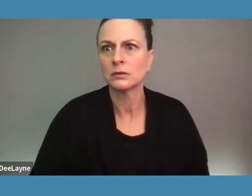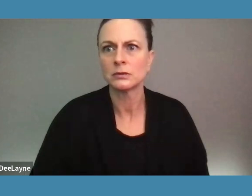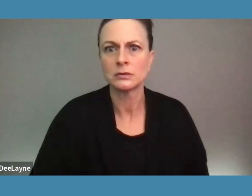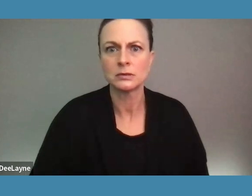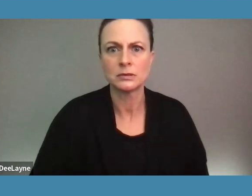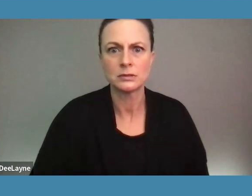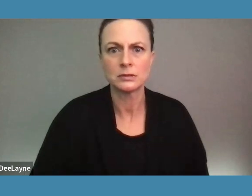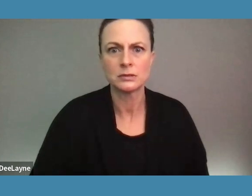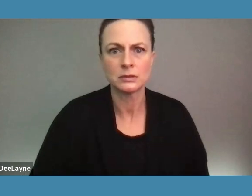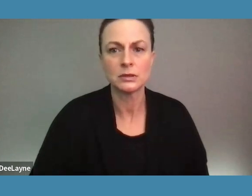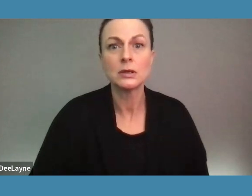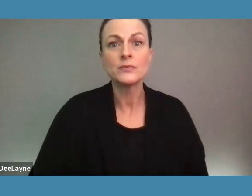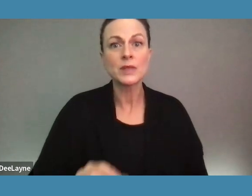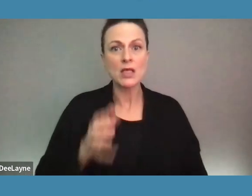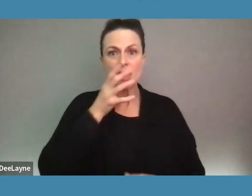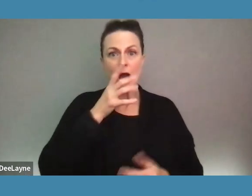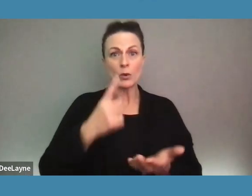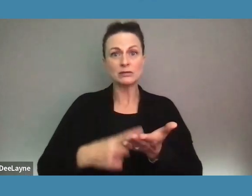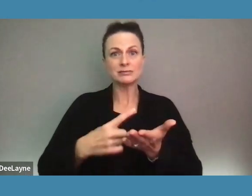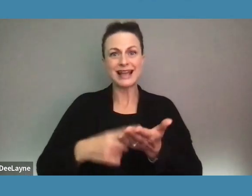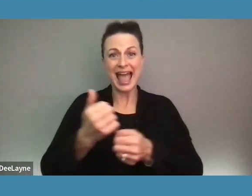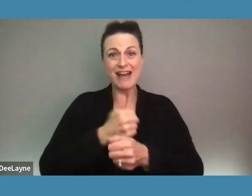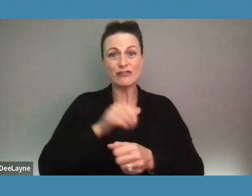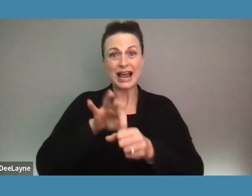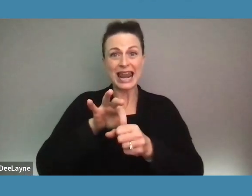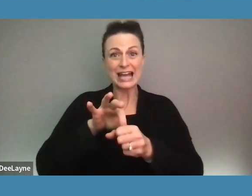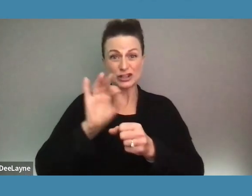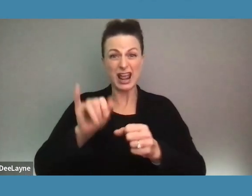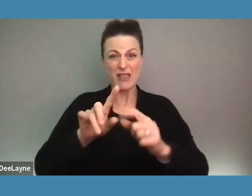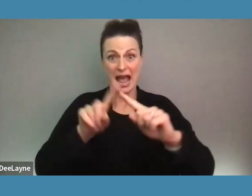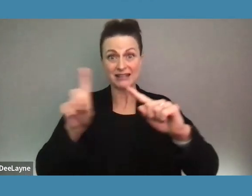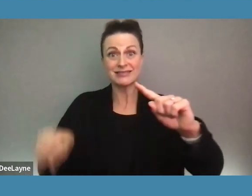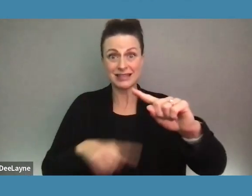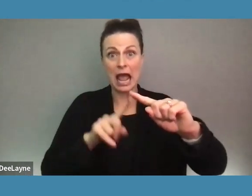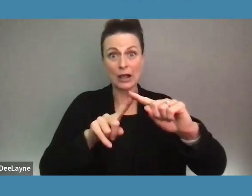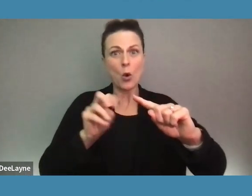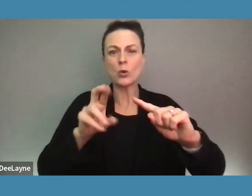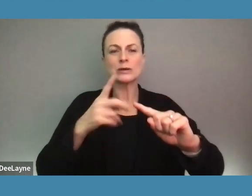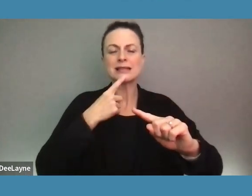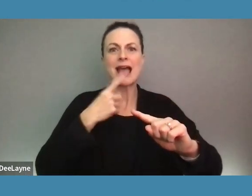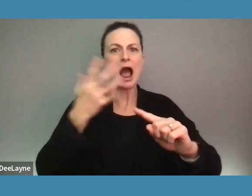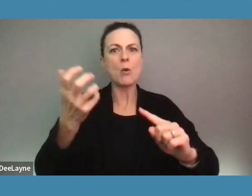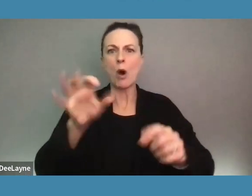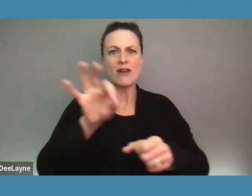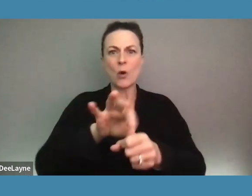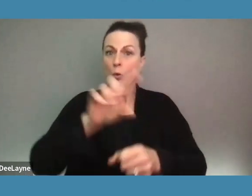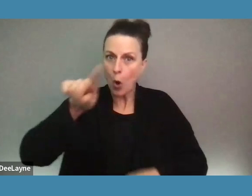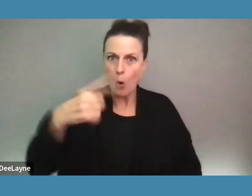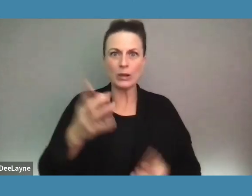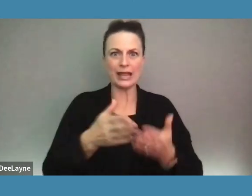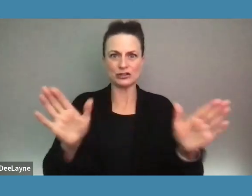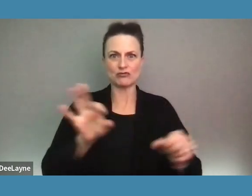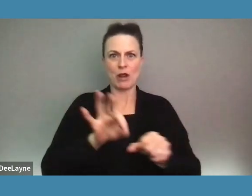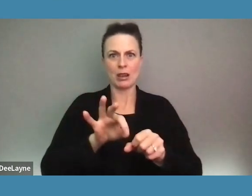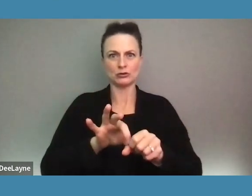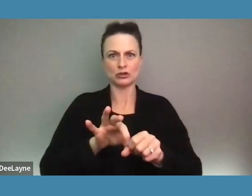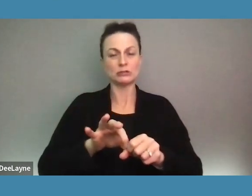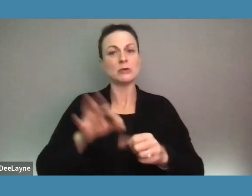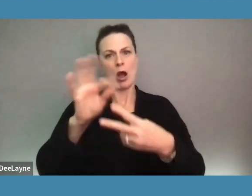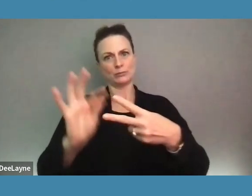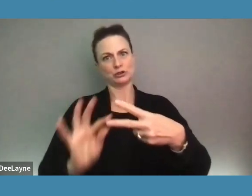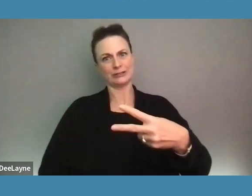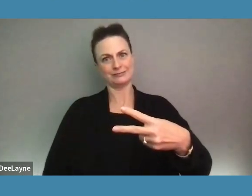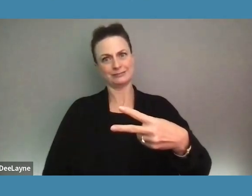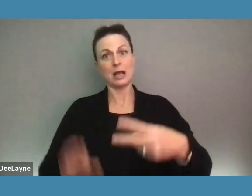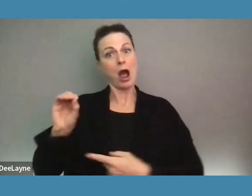that cycle, or you can just say, hey, I want to vote just in the general election. You have the option. On